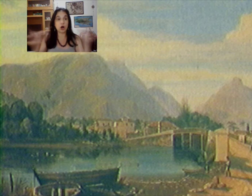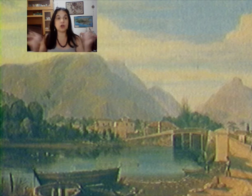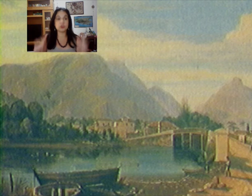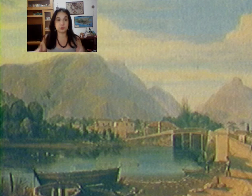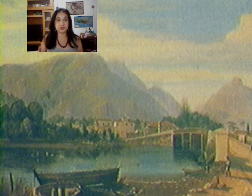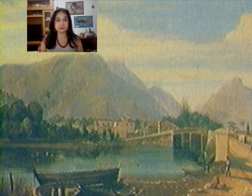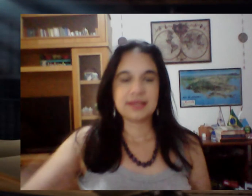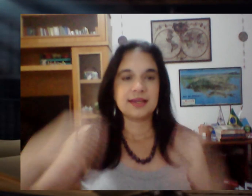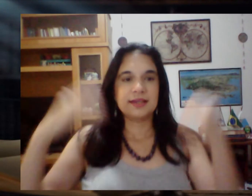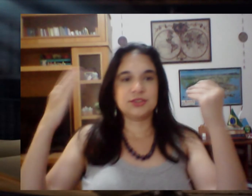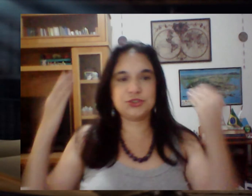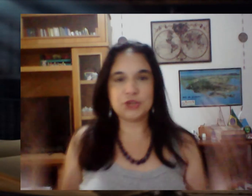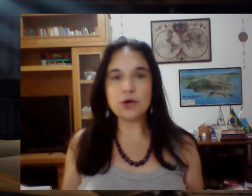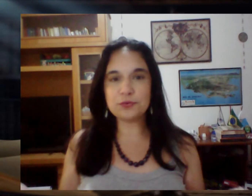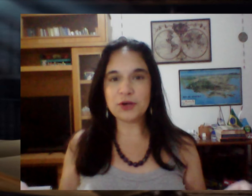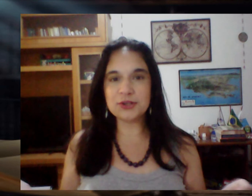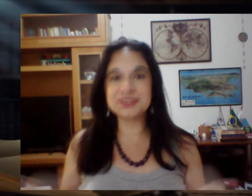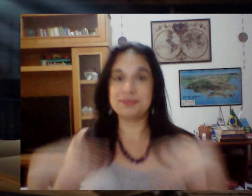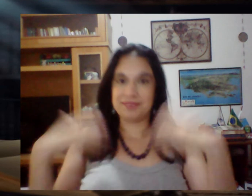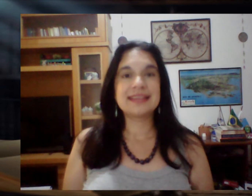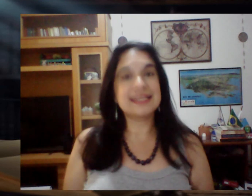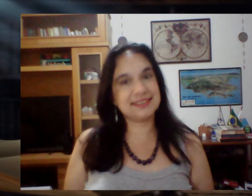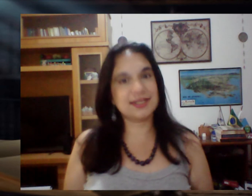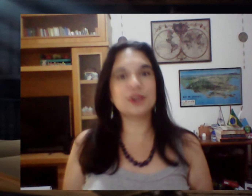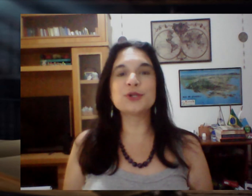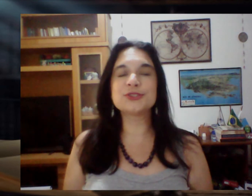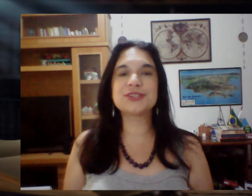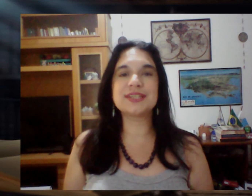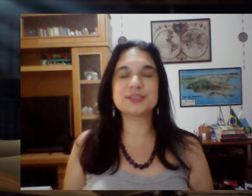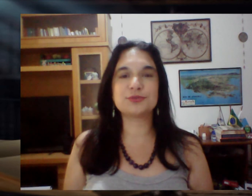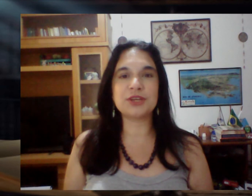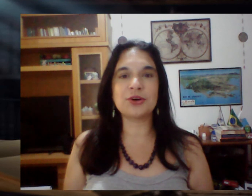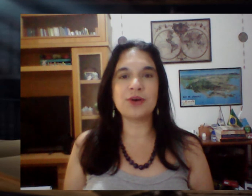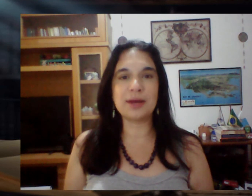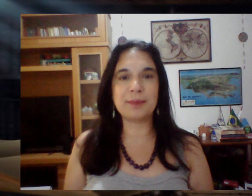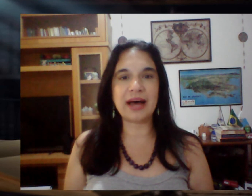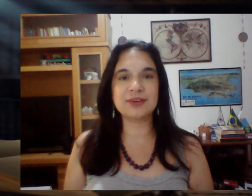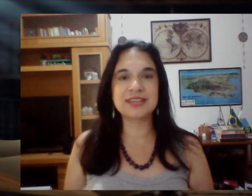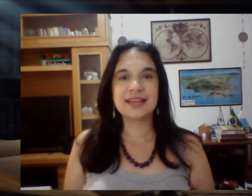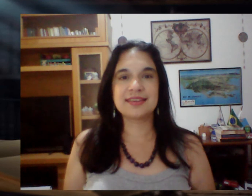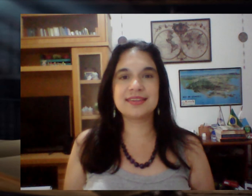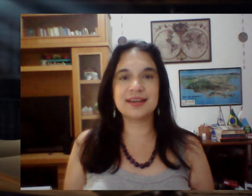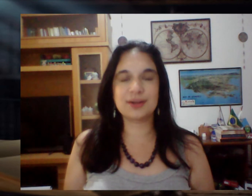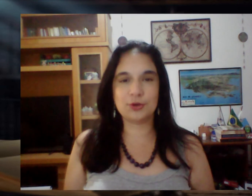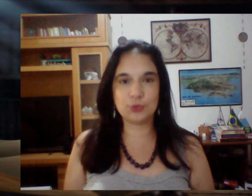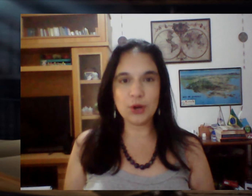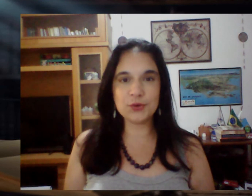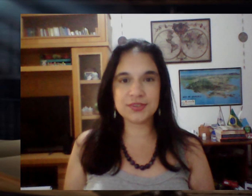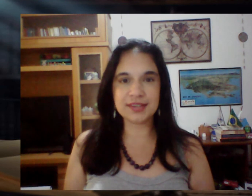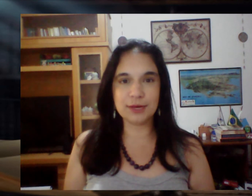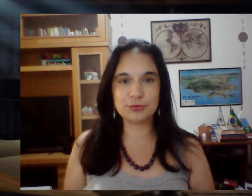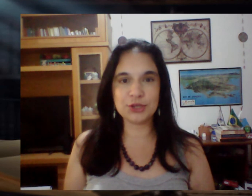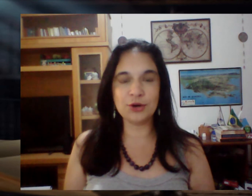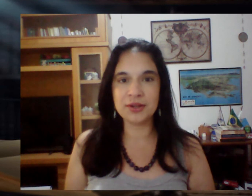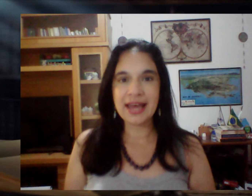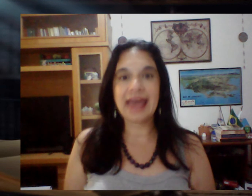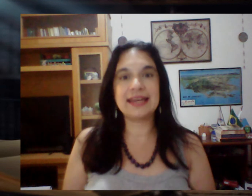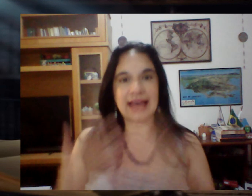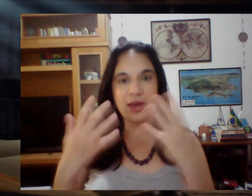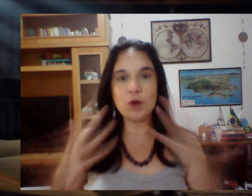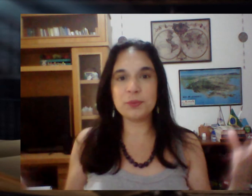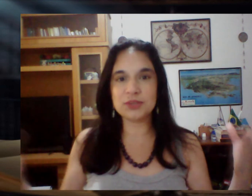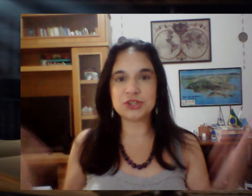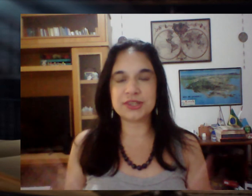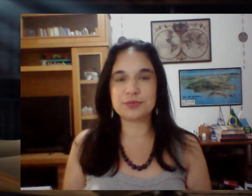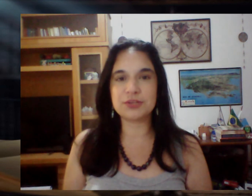in all of Brazil. So folks, this concludes this video about the growth of Rio, and